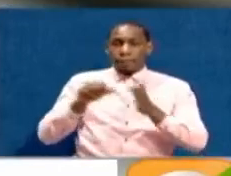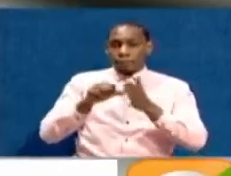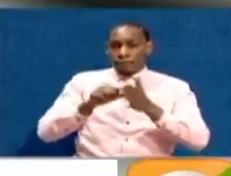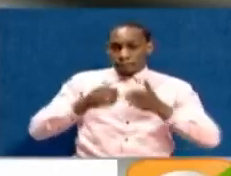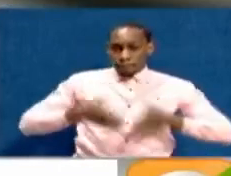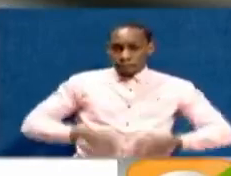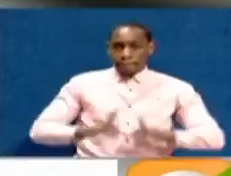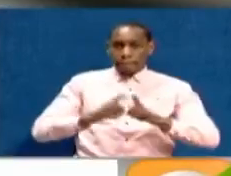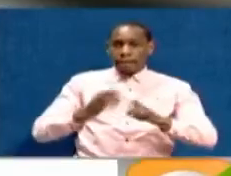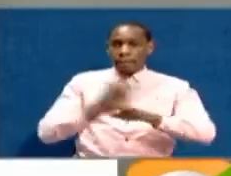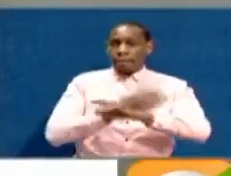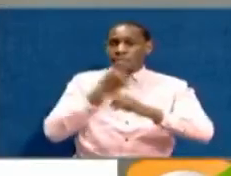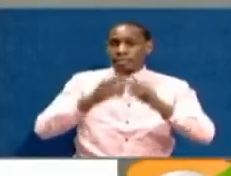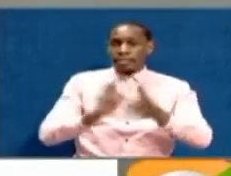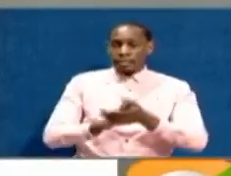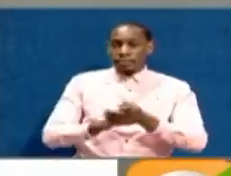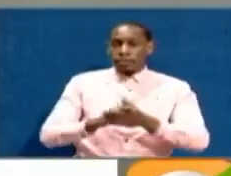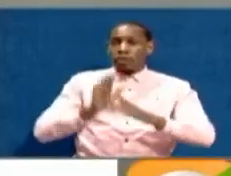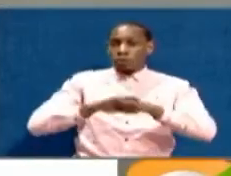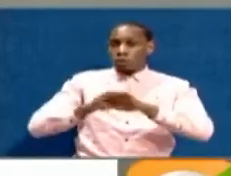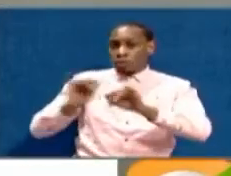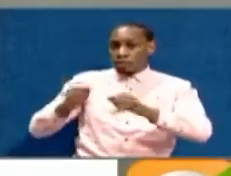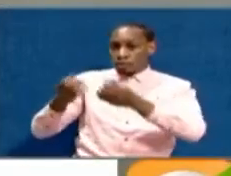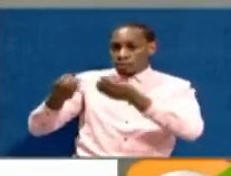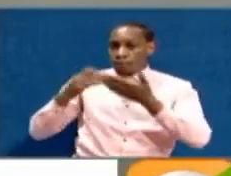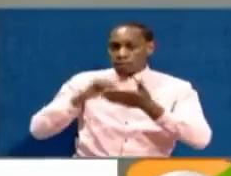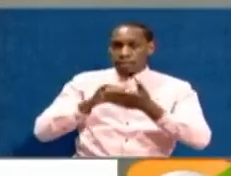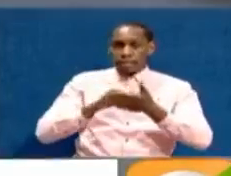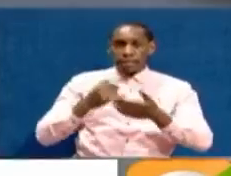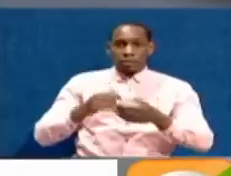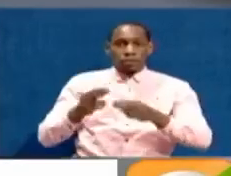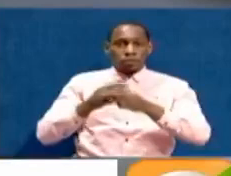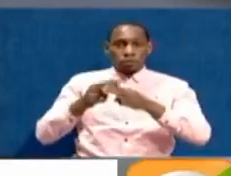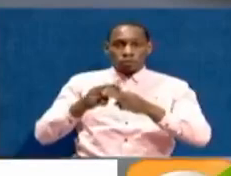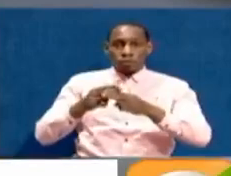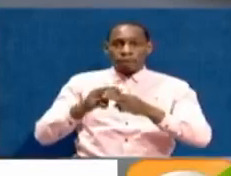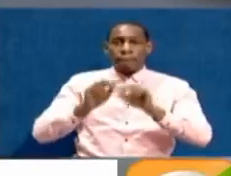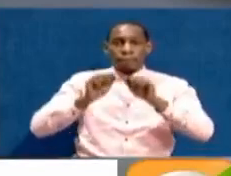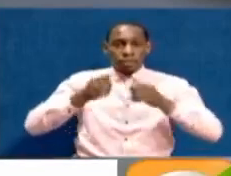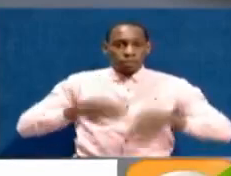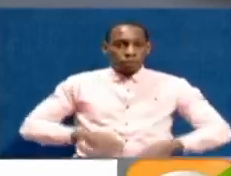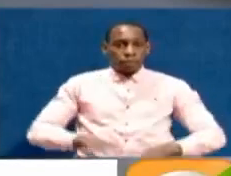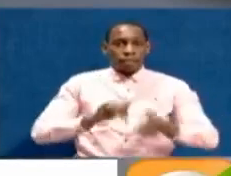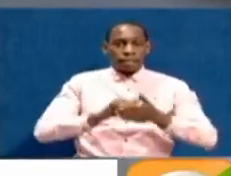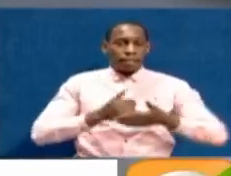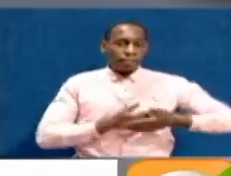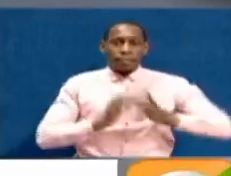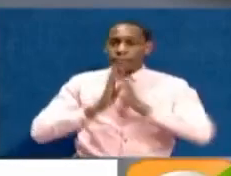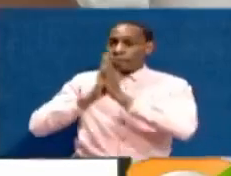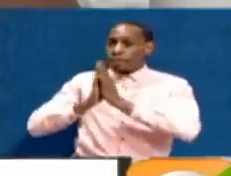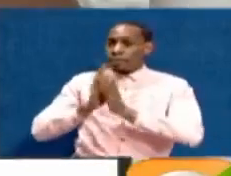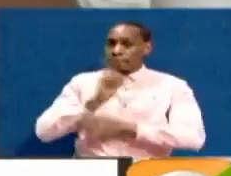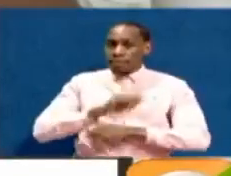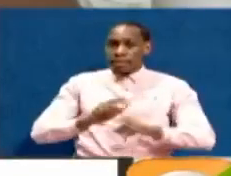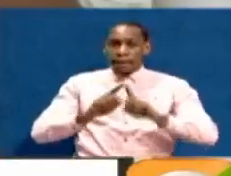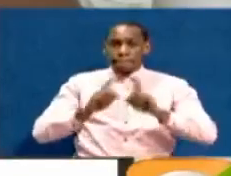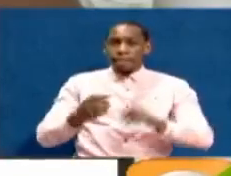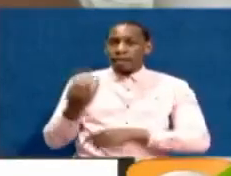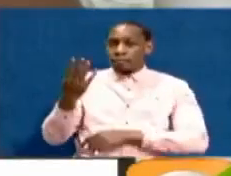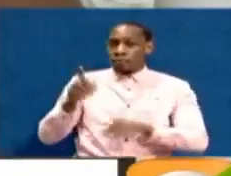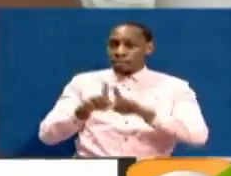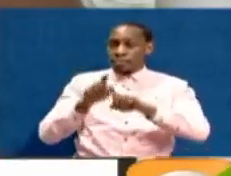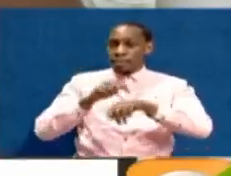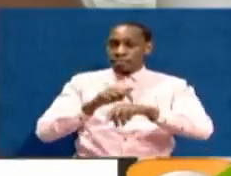uterus. But last year, they received good news. They were not just about to welcome a child they had been praying for, but four